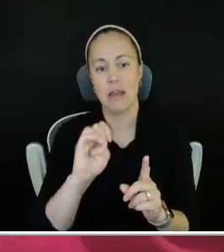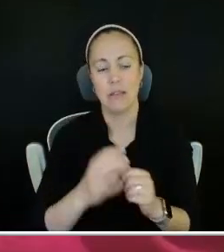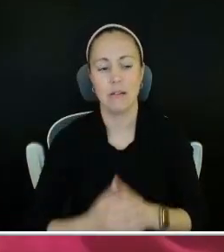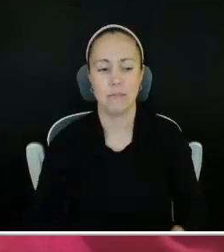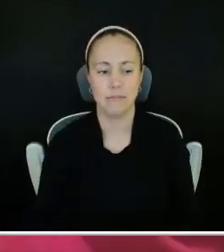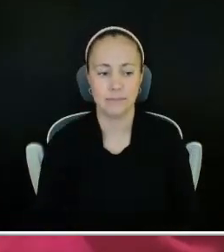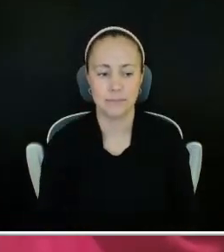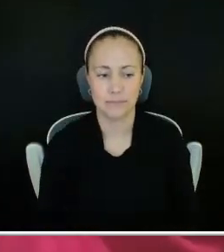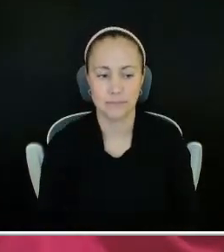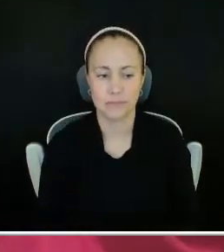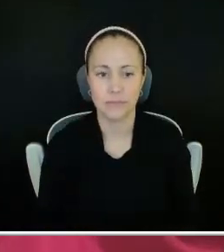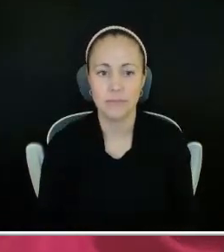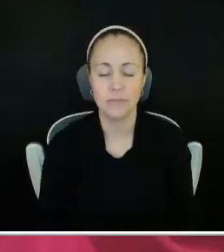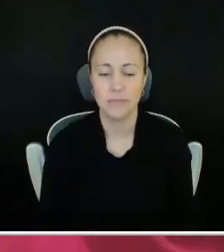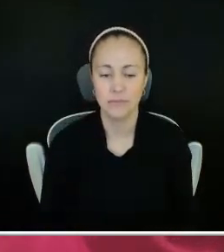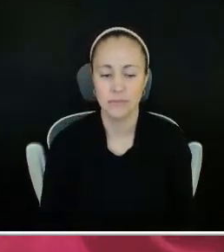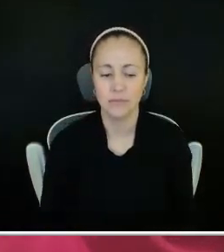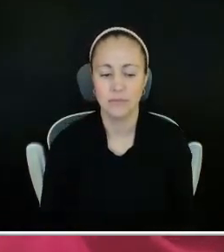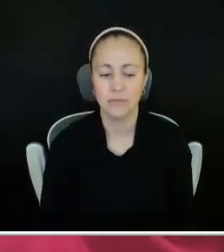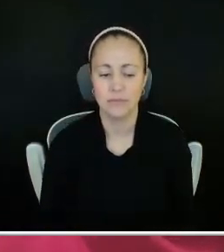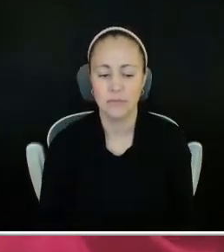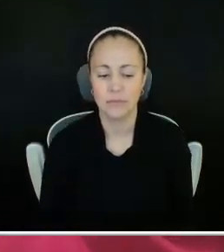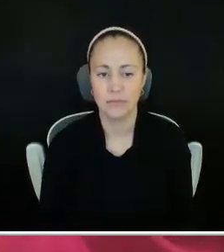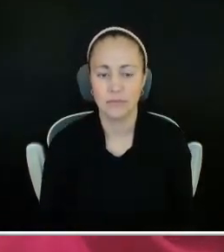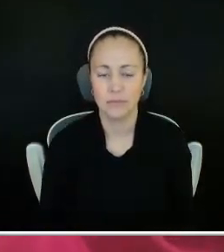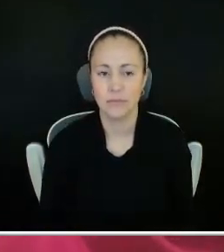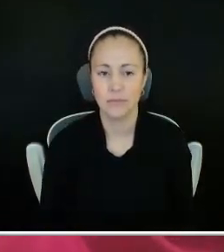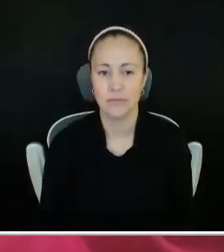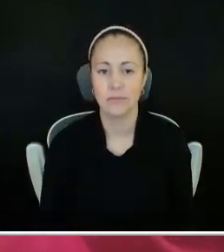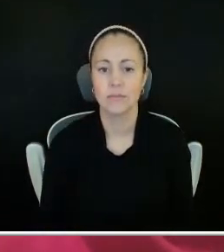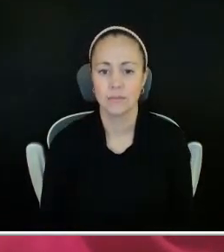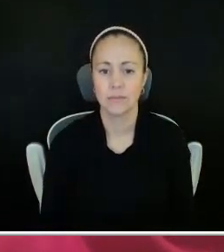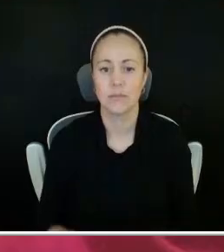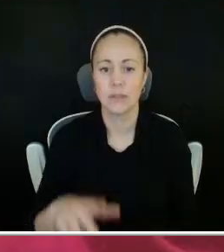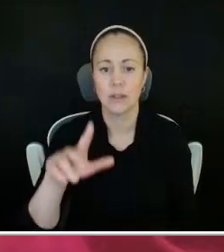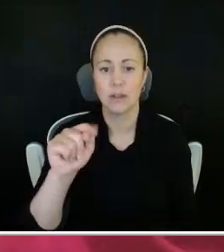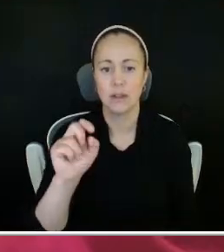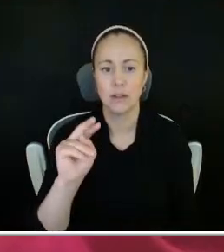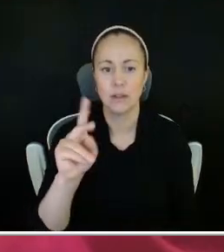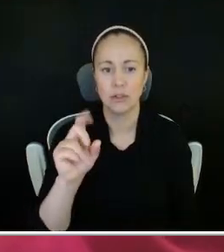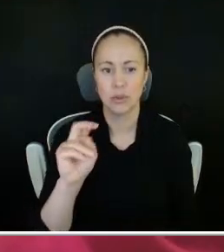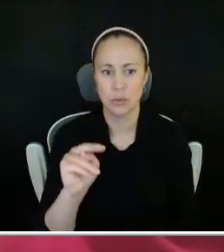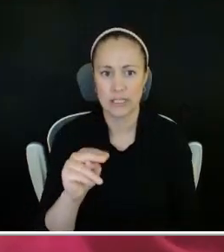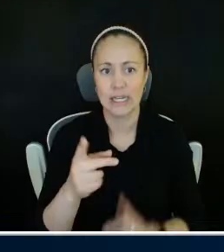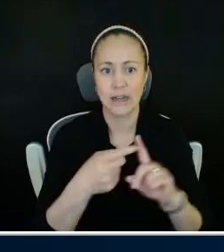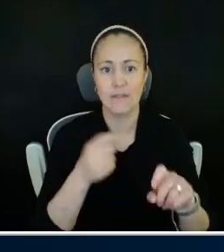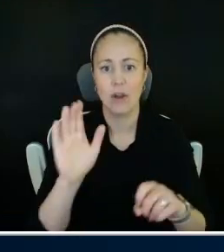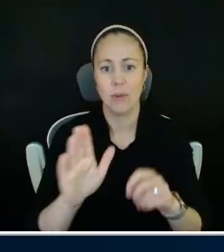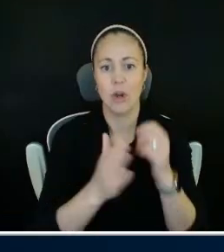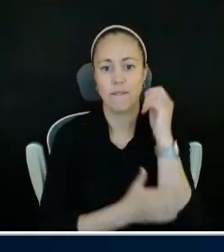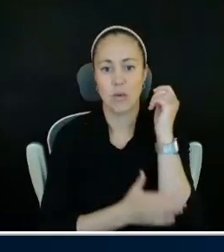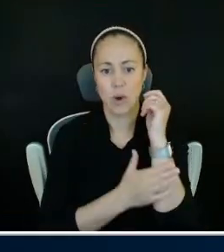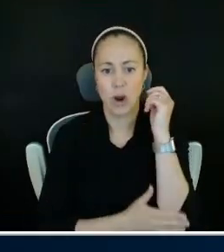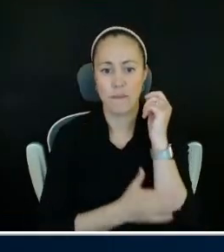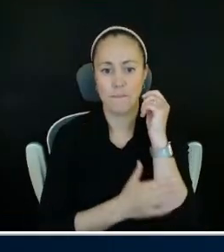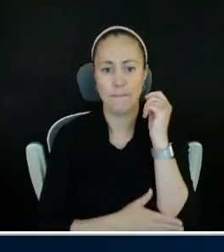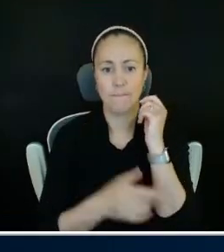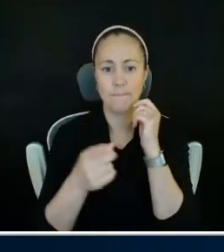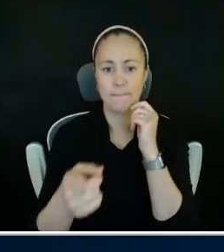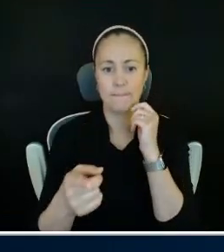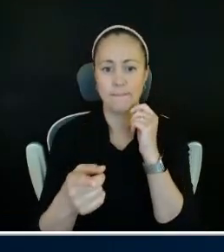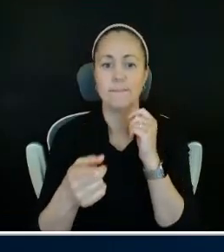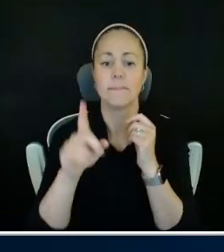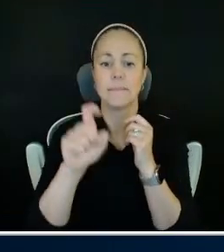Oh, what it involved was taking a tendon from her forearm, called the palmaris